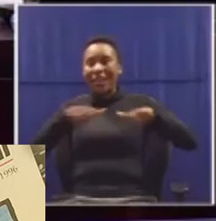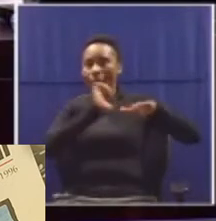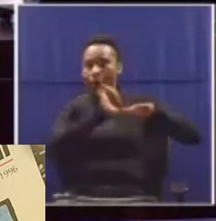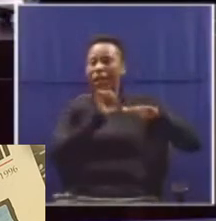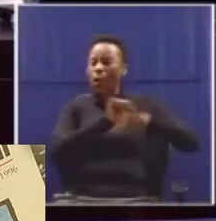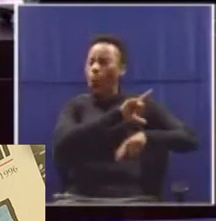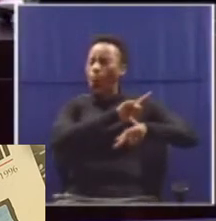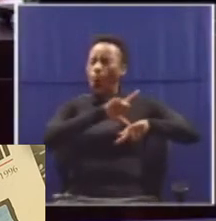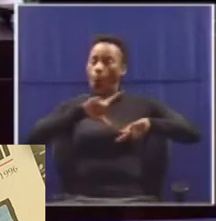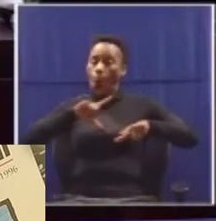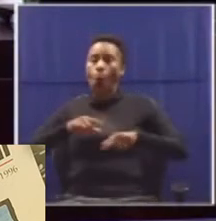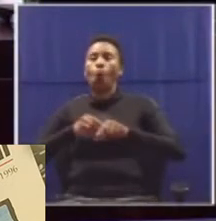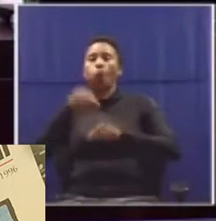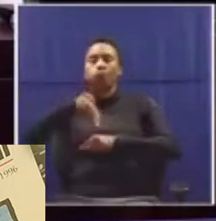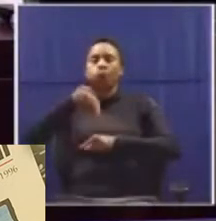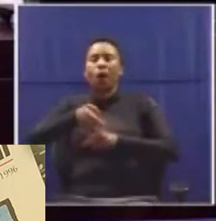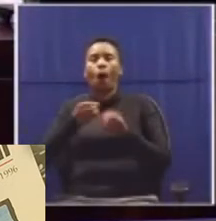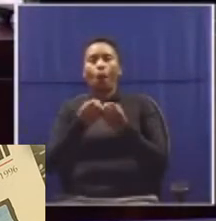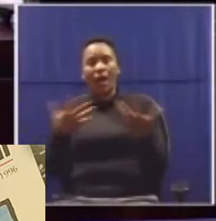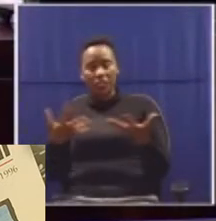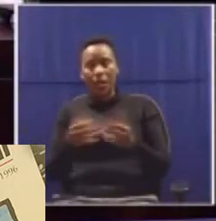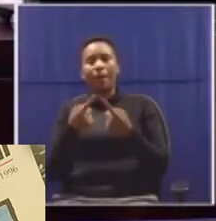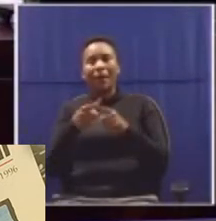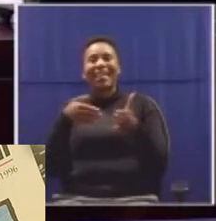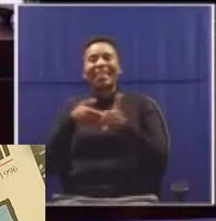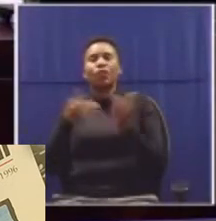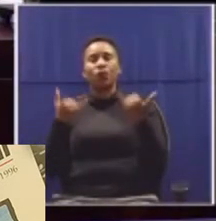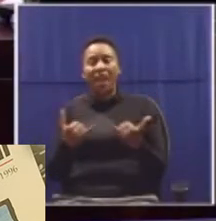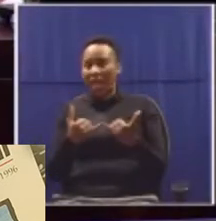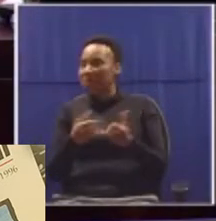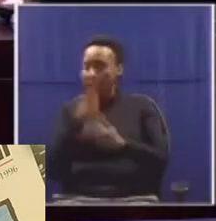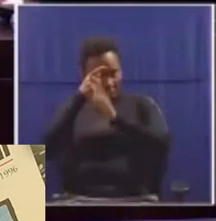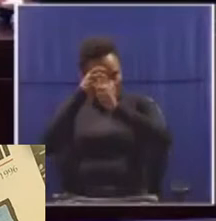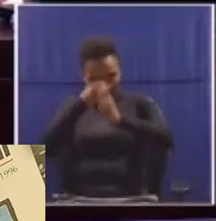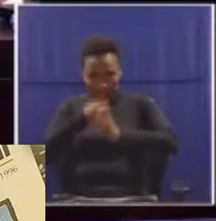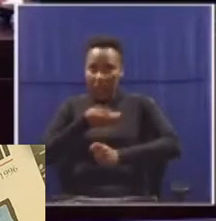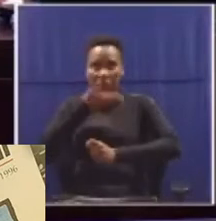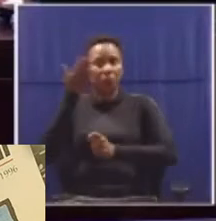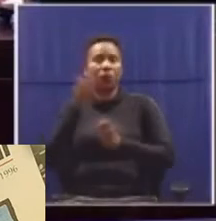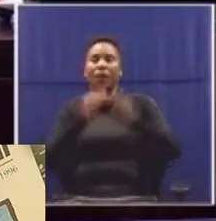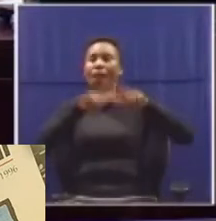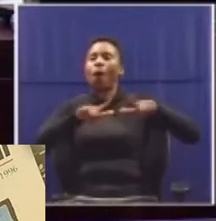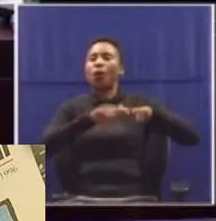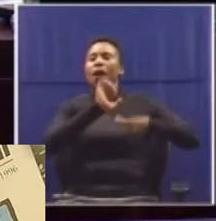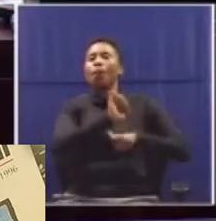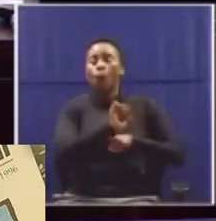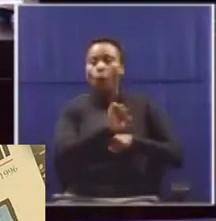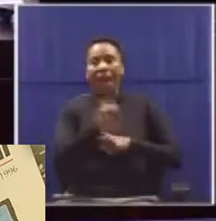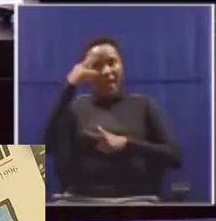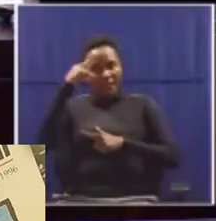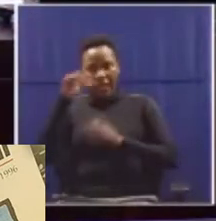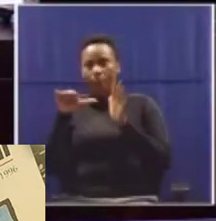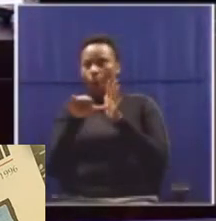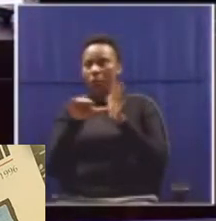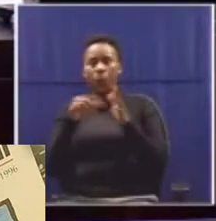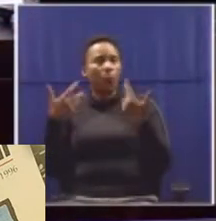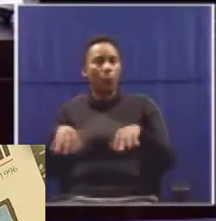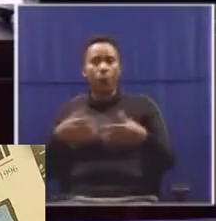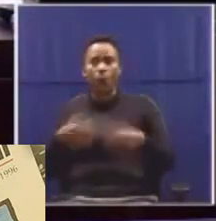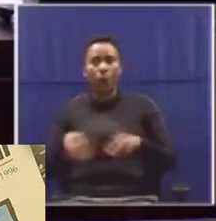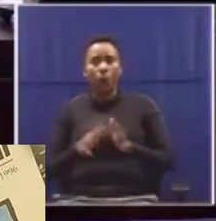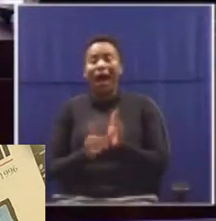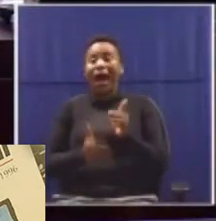and despite that they still have not had any recognition in terms of their language so I think it is very important